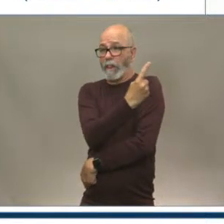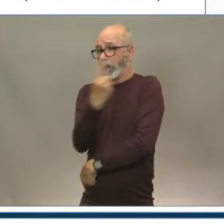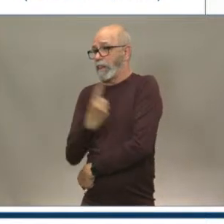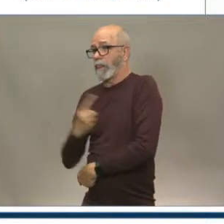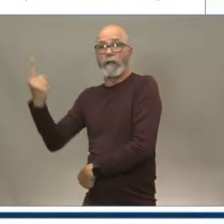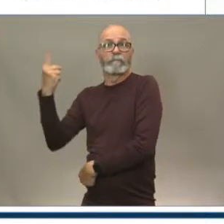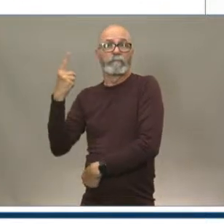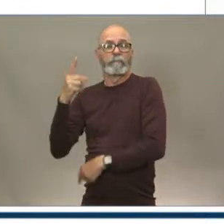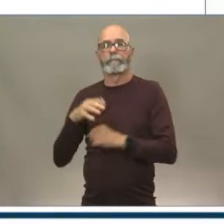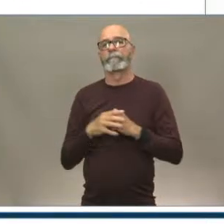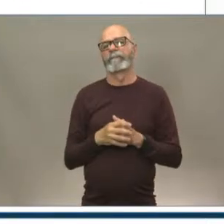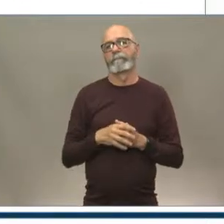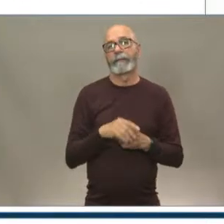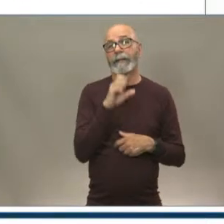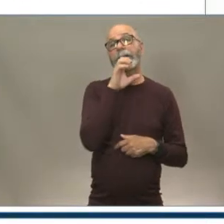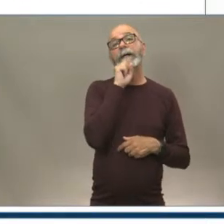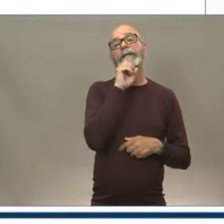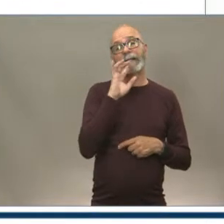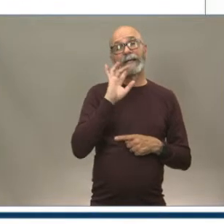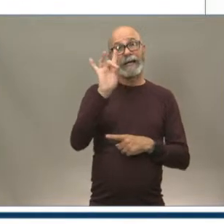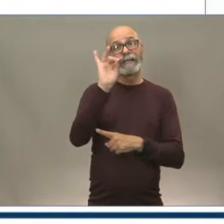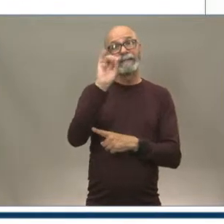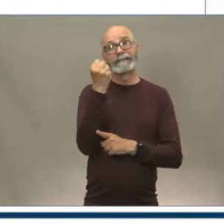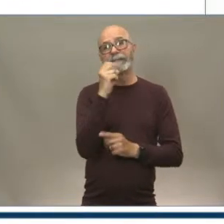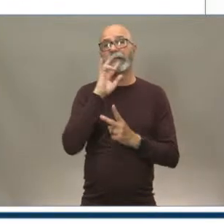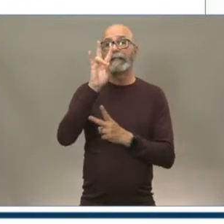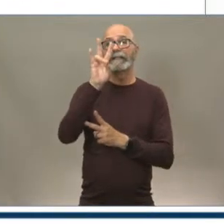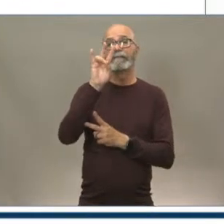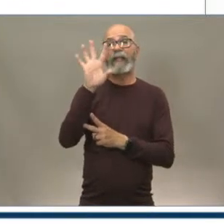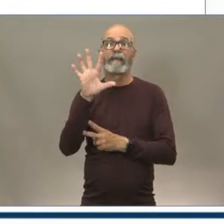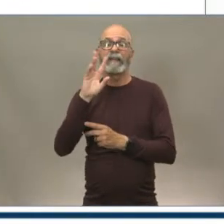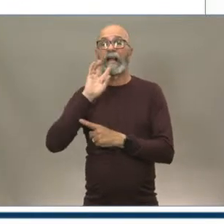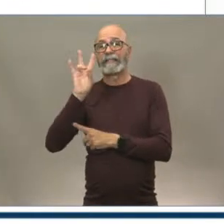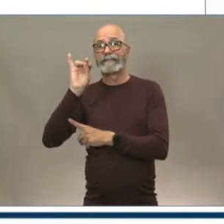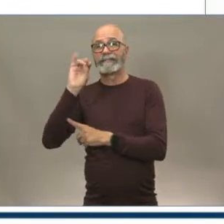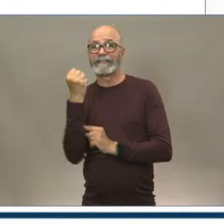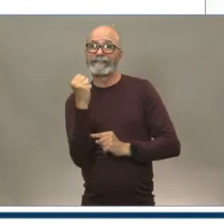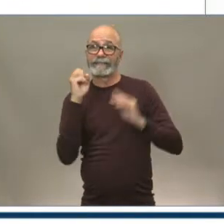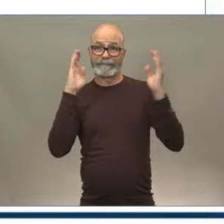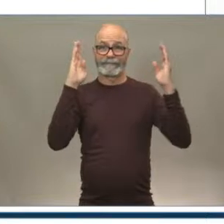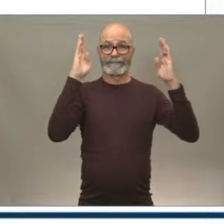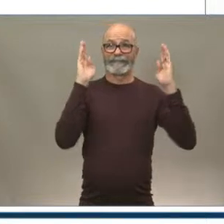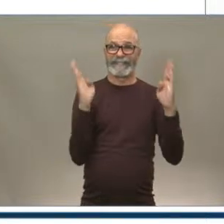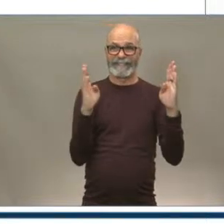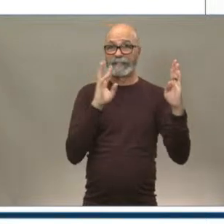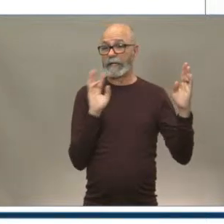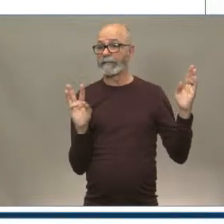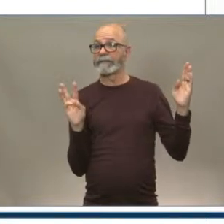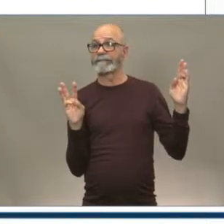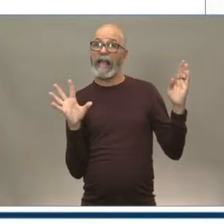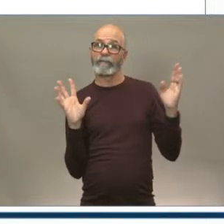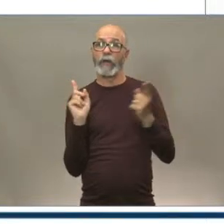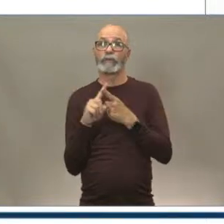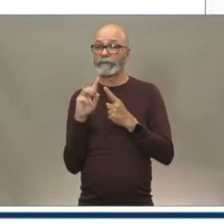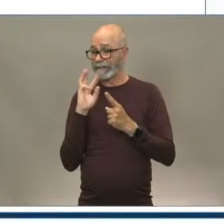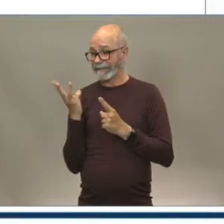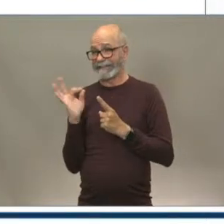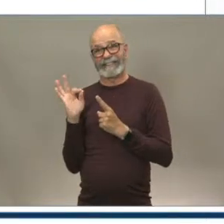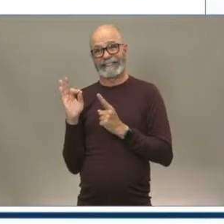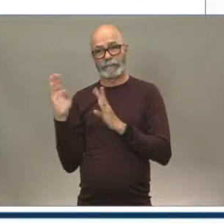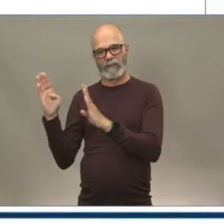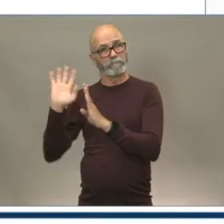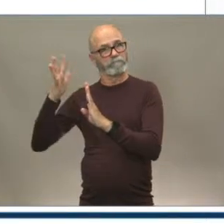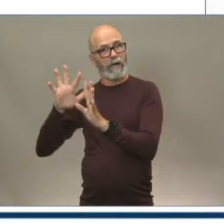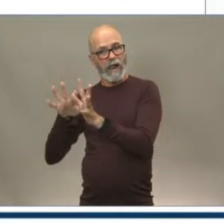age 80, 75, and 70. And the 65 to 69-year-old age group is quickly catching up, and they're just